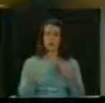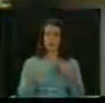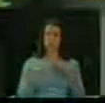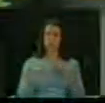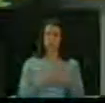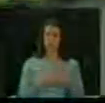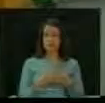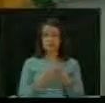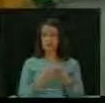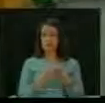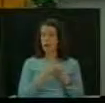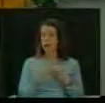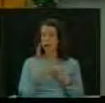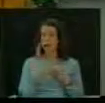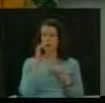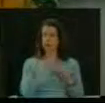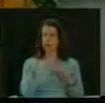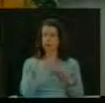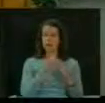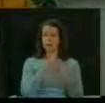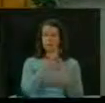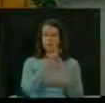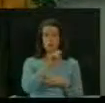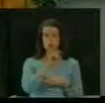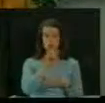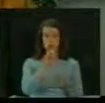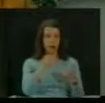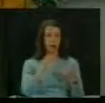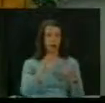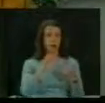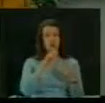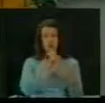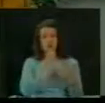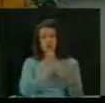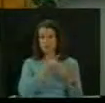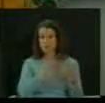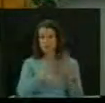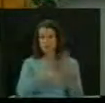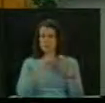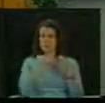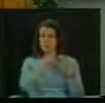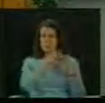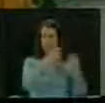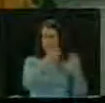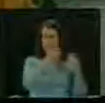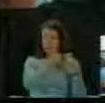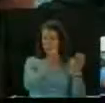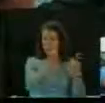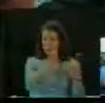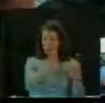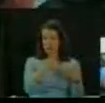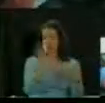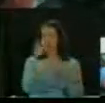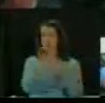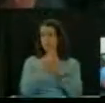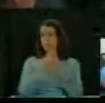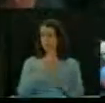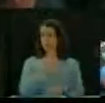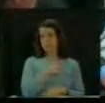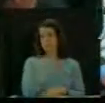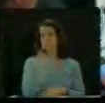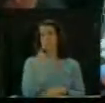And this nepotism policy will be recommendations to this body. How can it reach into the trustee's office or the sheriff's office and